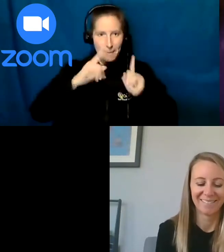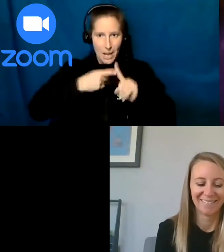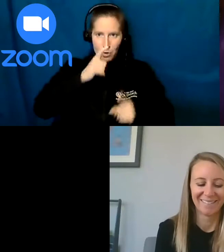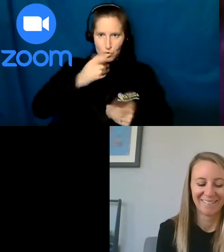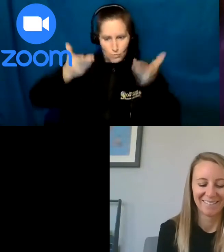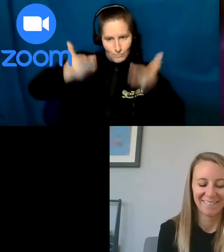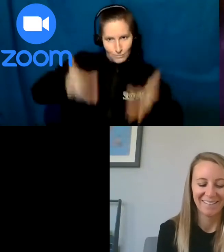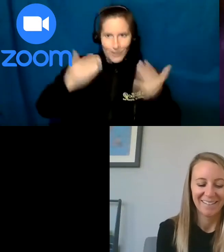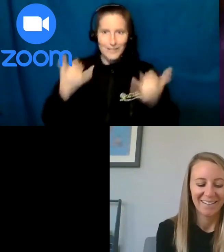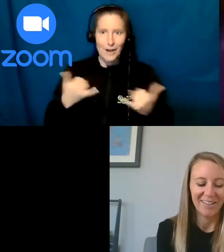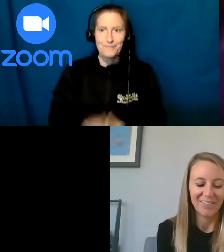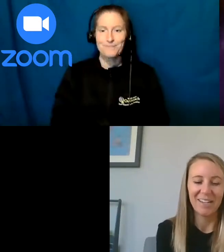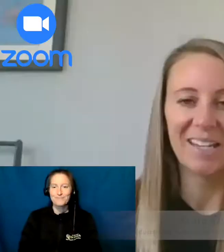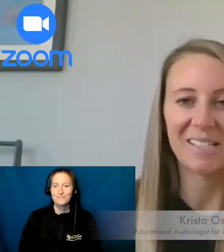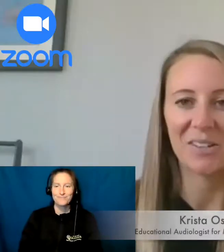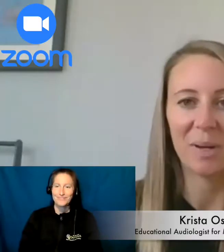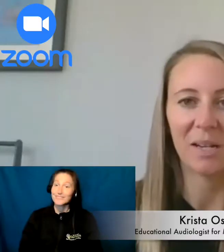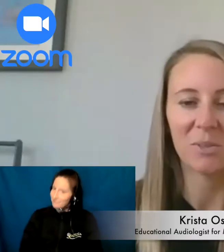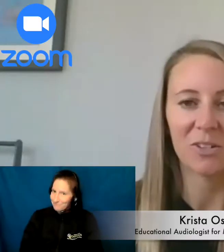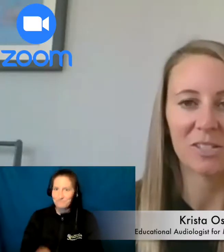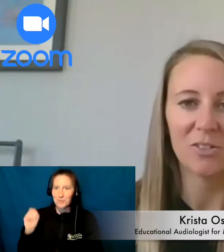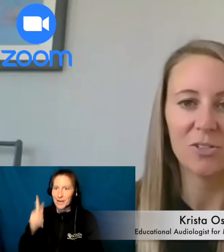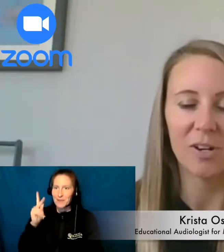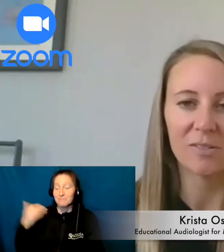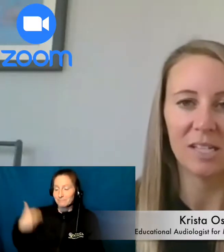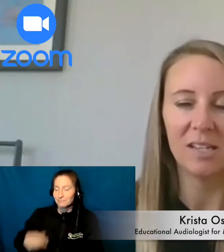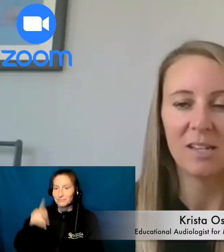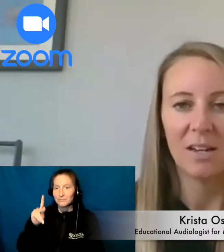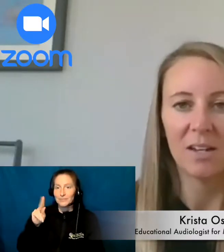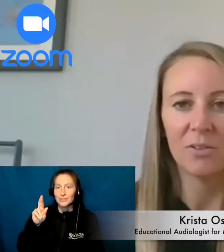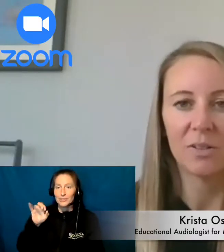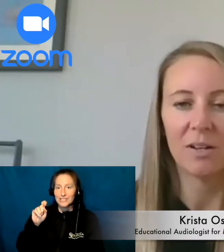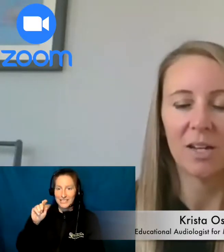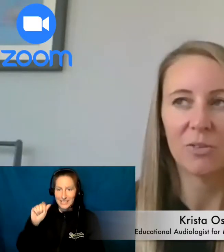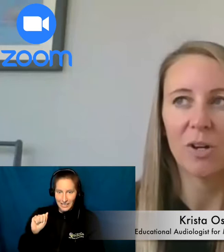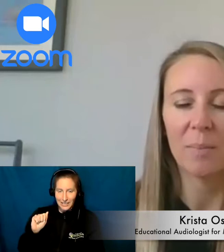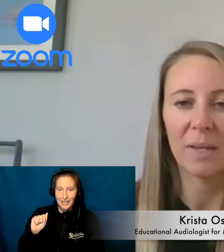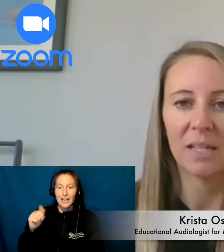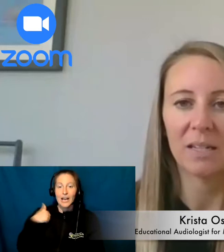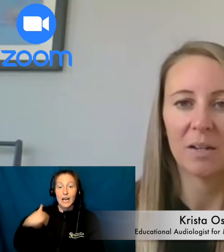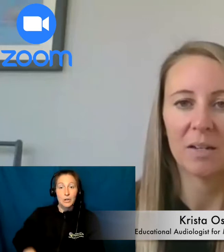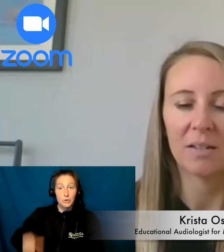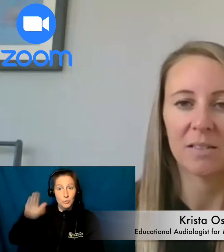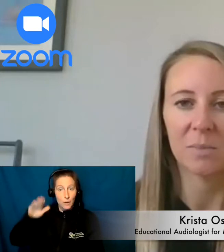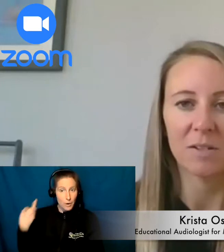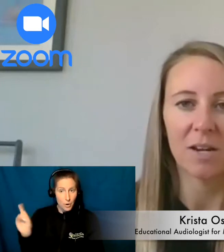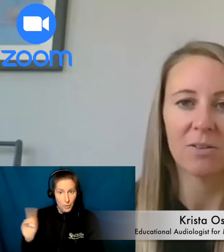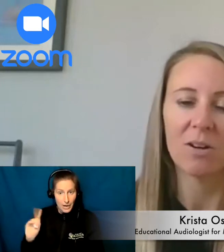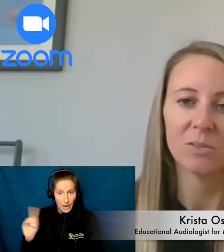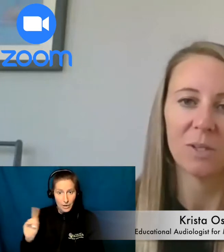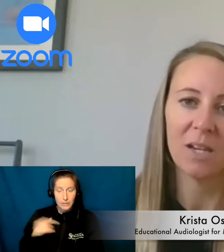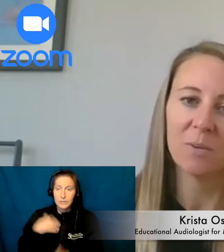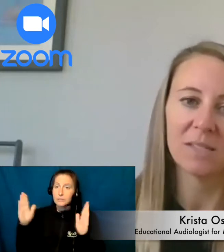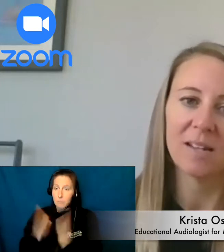you, you. Okay, so my name's Krista Ostrowski. I grew up in a small